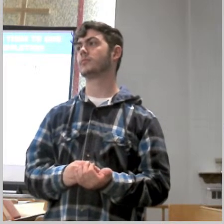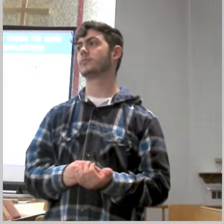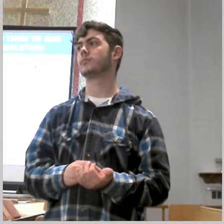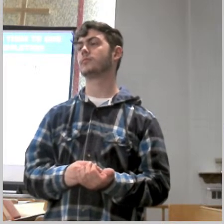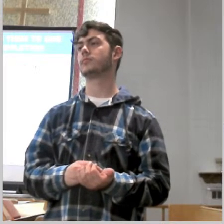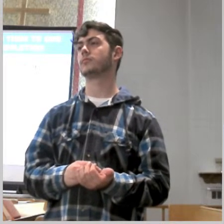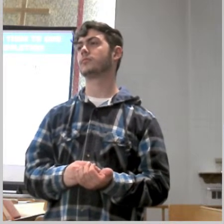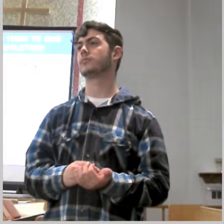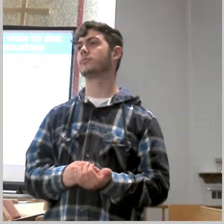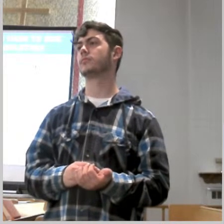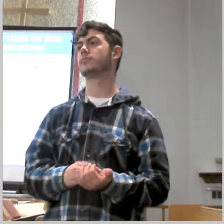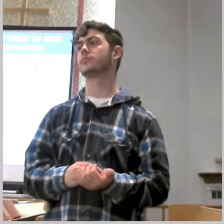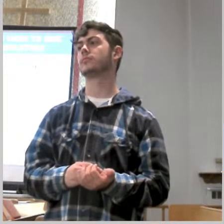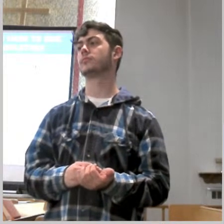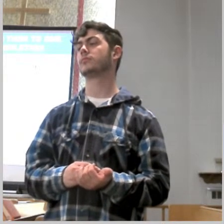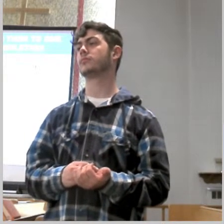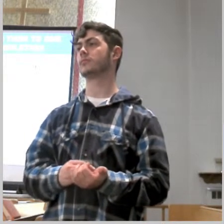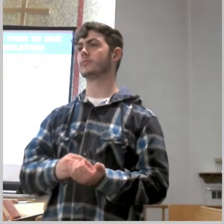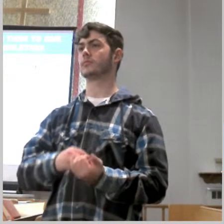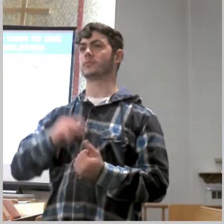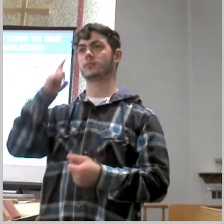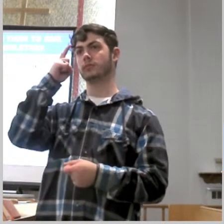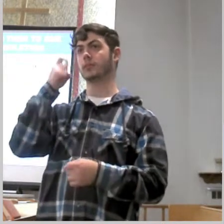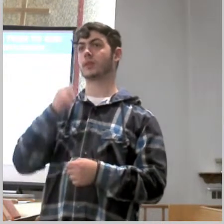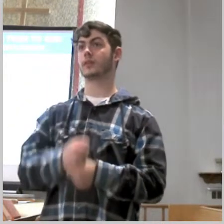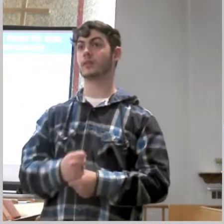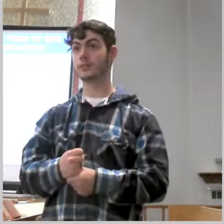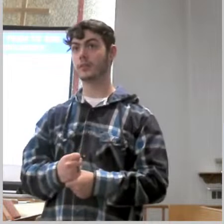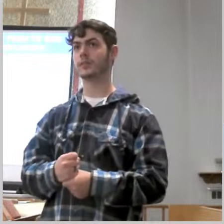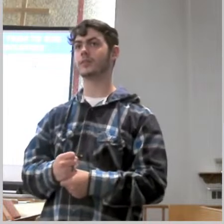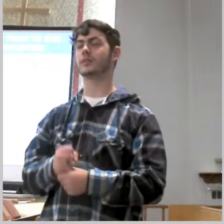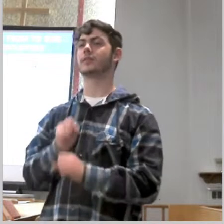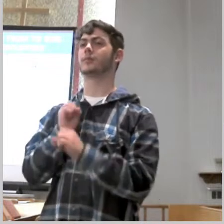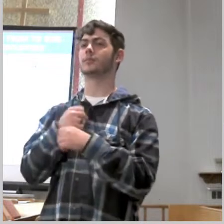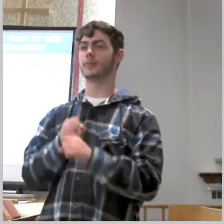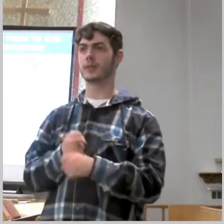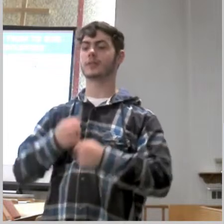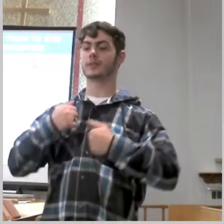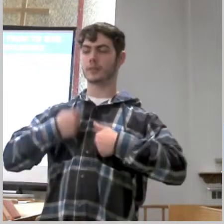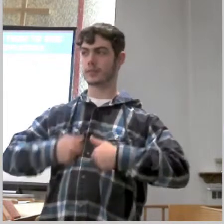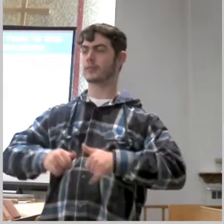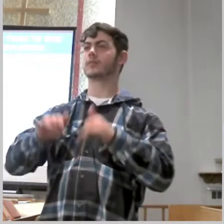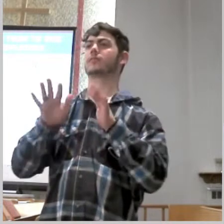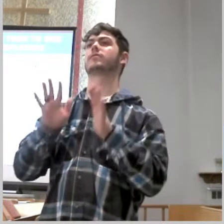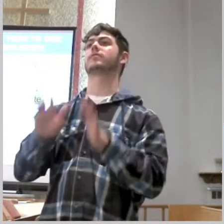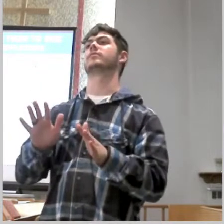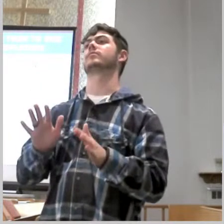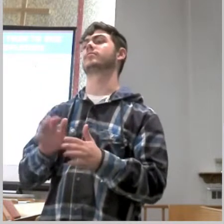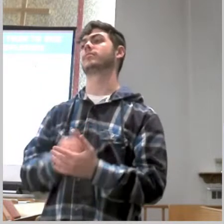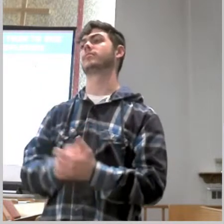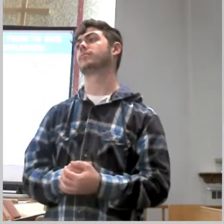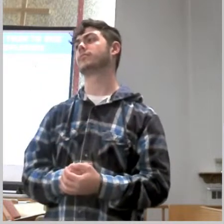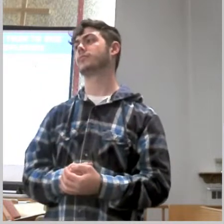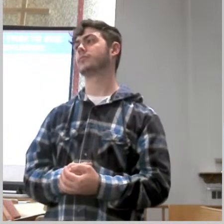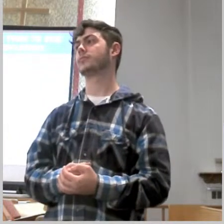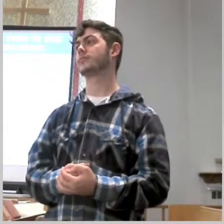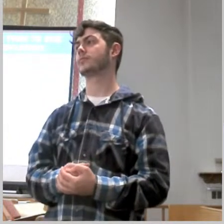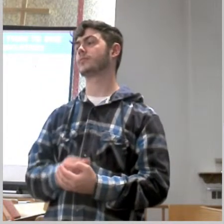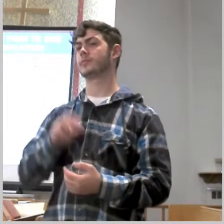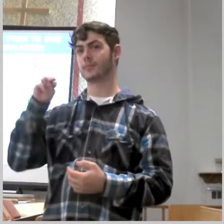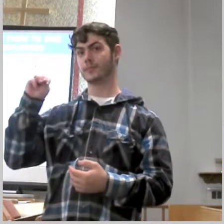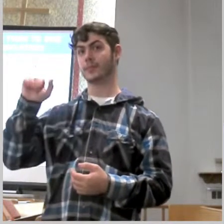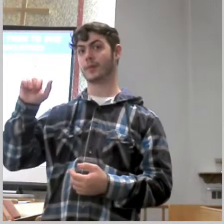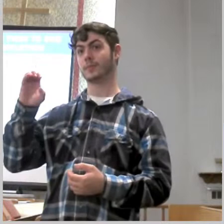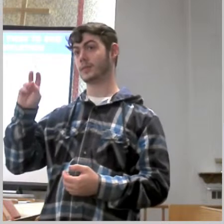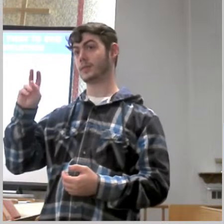sure. Trust is what makes sacrificial giving work. These Macedonian churches completely